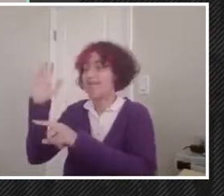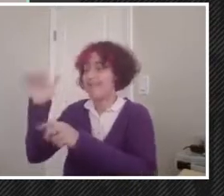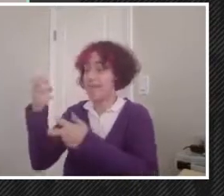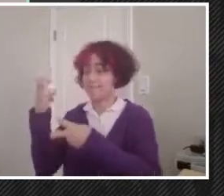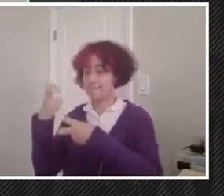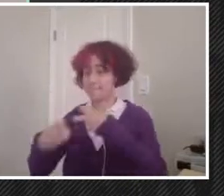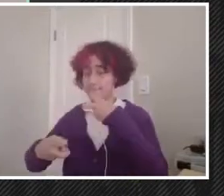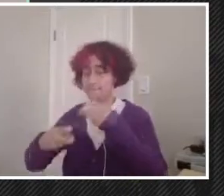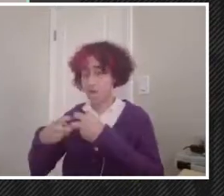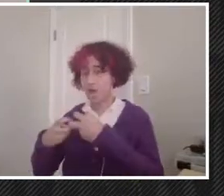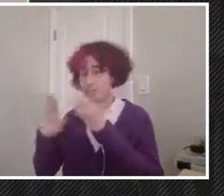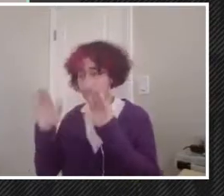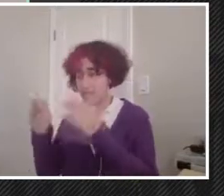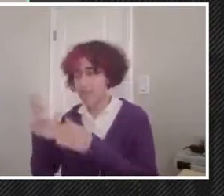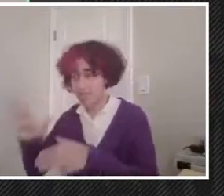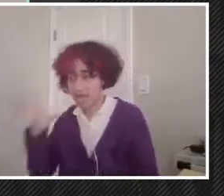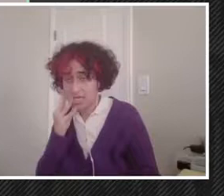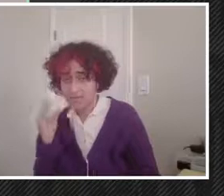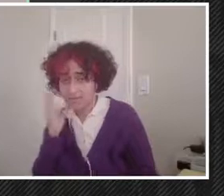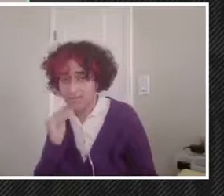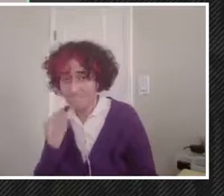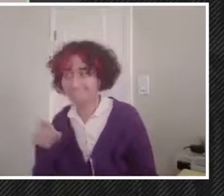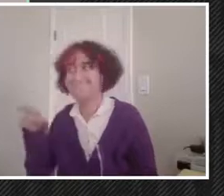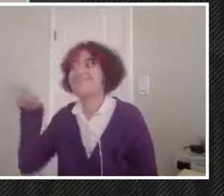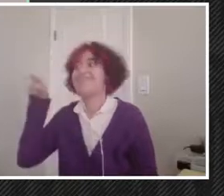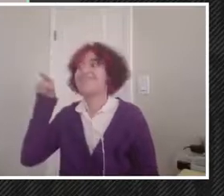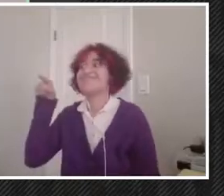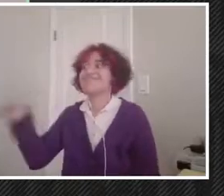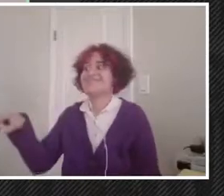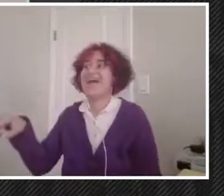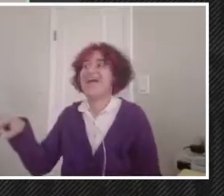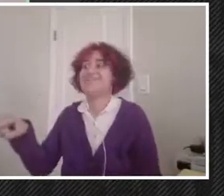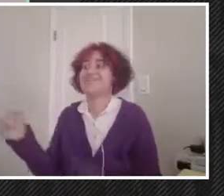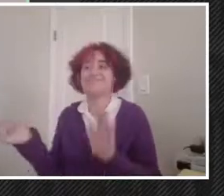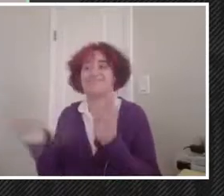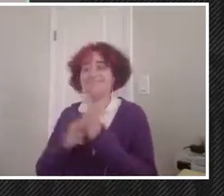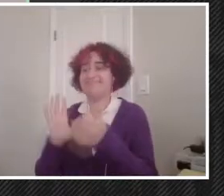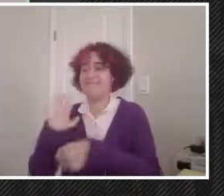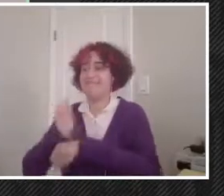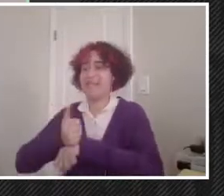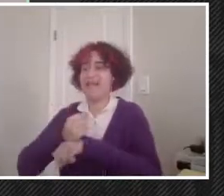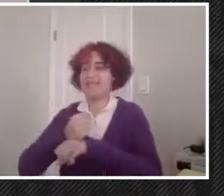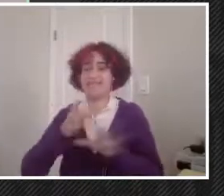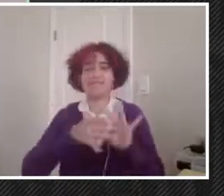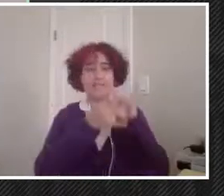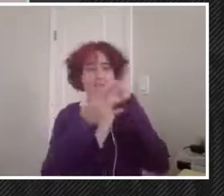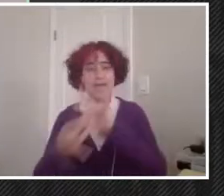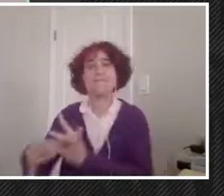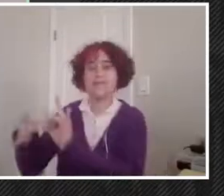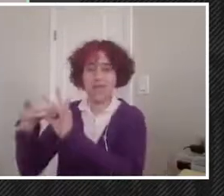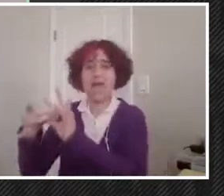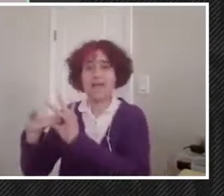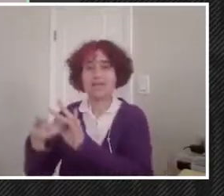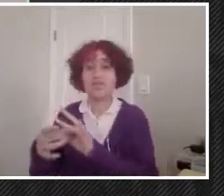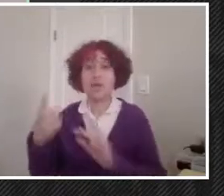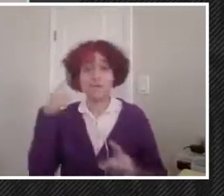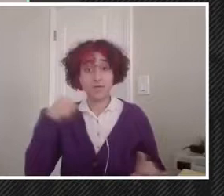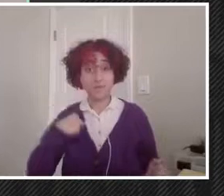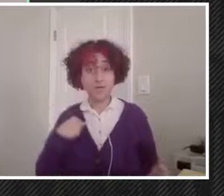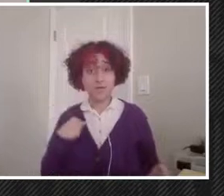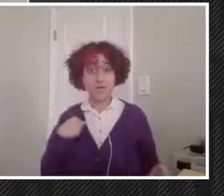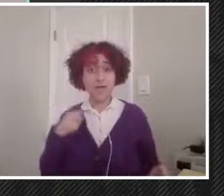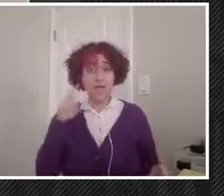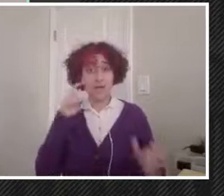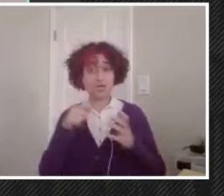that defines the pipeline. You know, for me, what brought me into politics was the Fair Chance Hiring Ordinance. I had spent 12 years